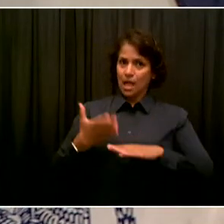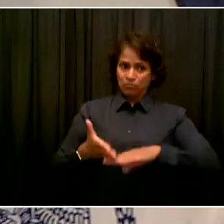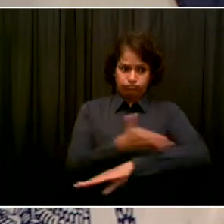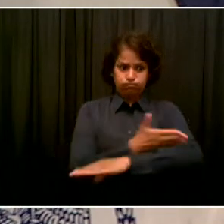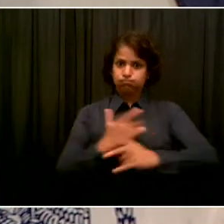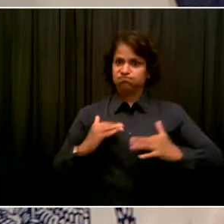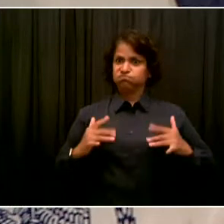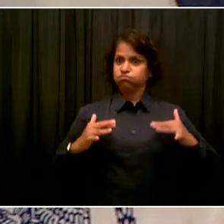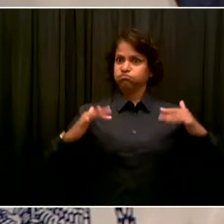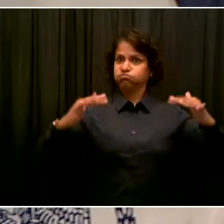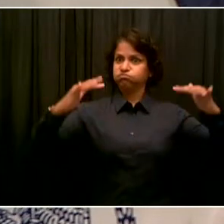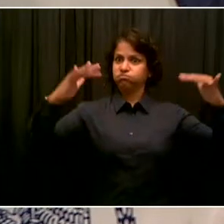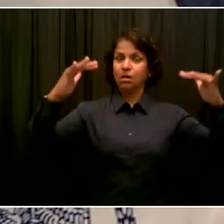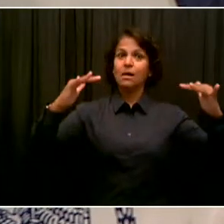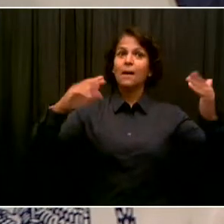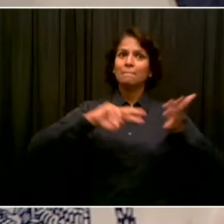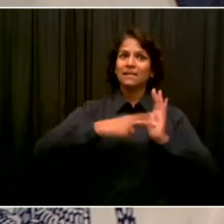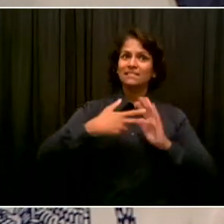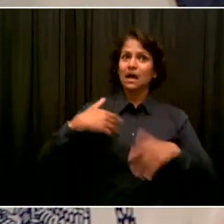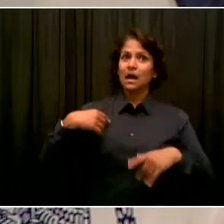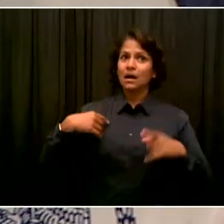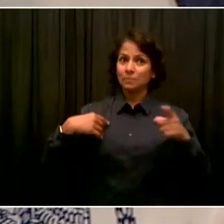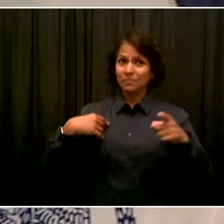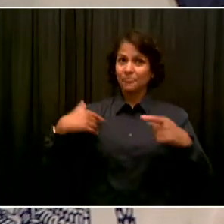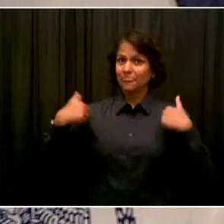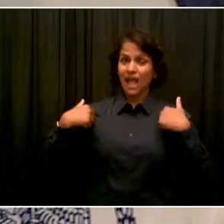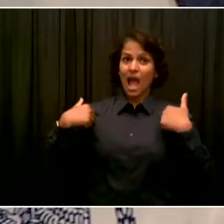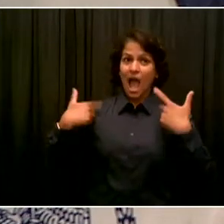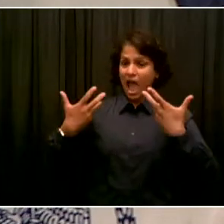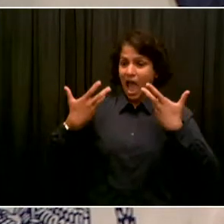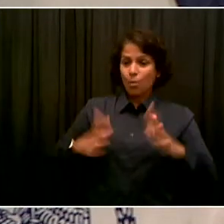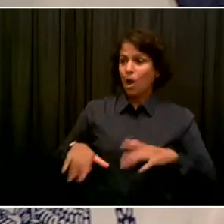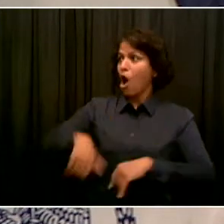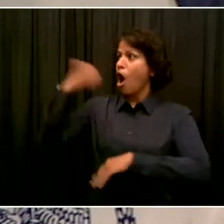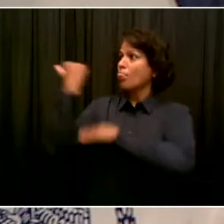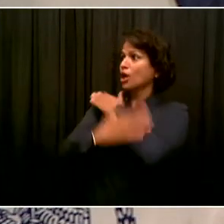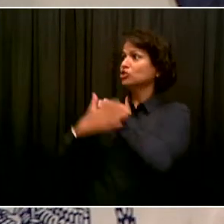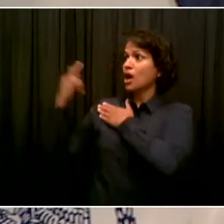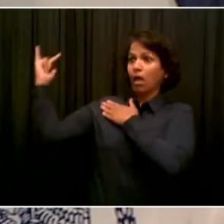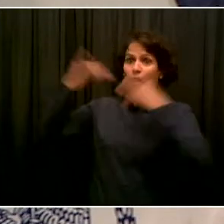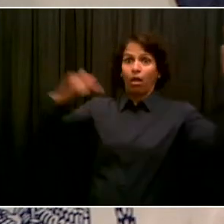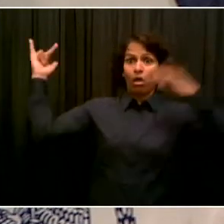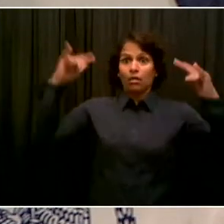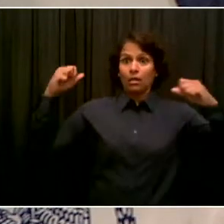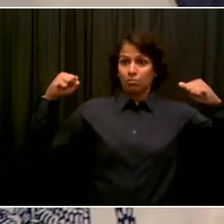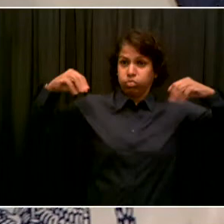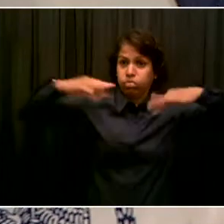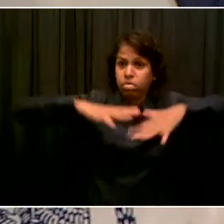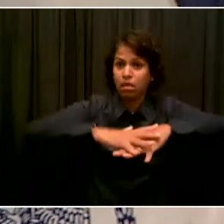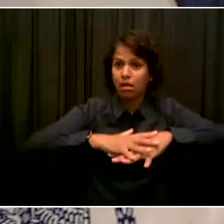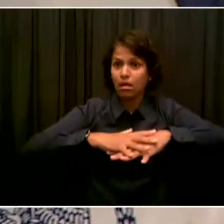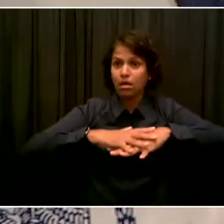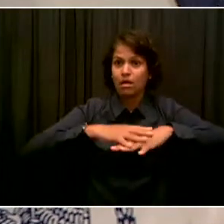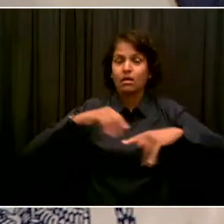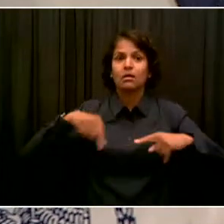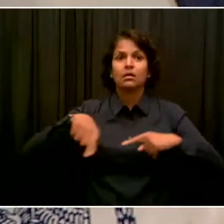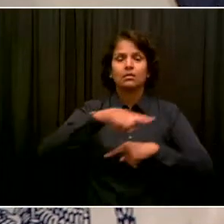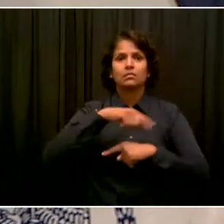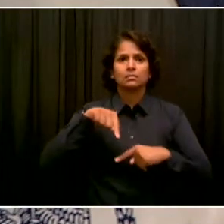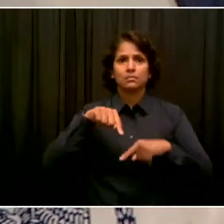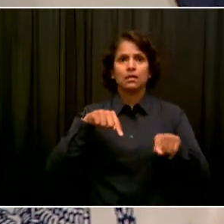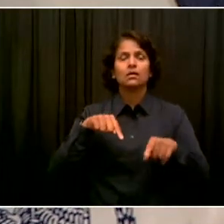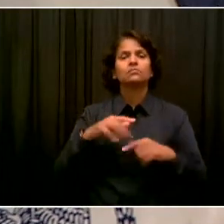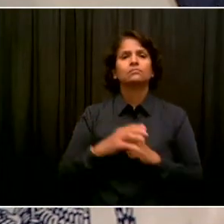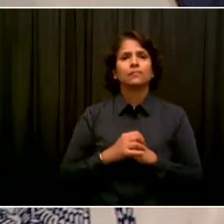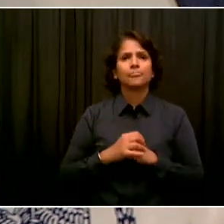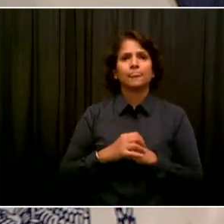the federal government, for example, but I do want to give the Secretary General credit. I think he very much was trying to find every way to work cooperatively